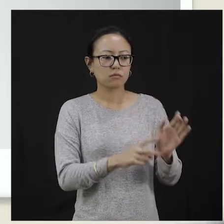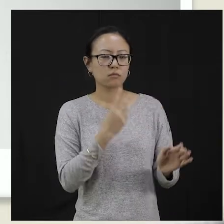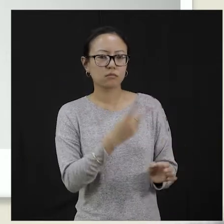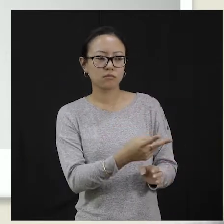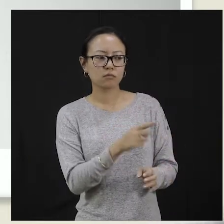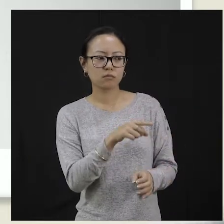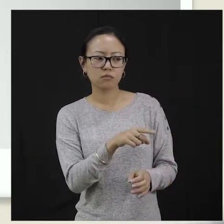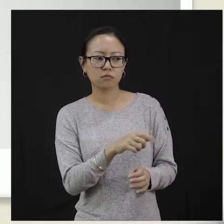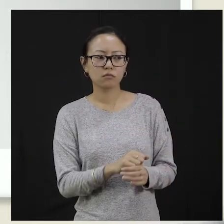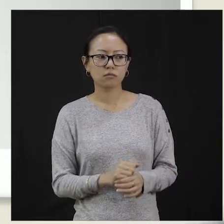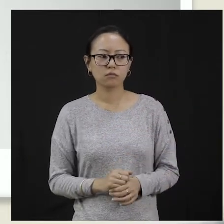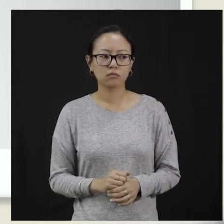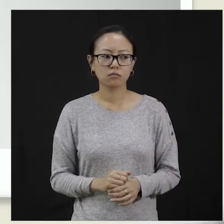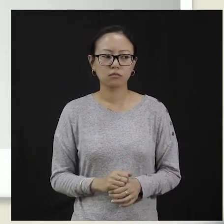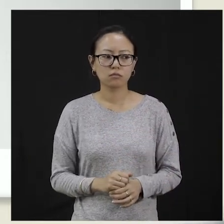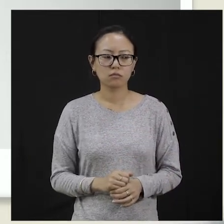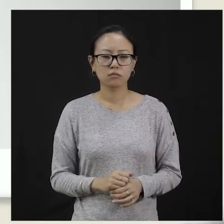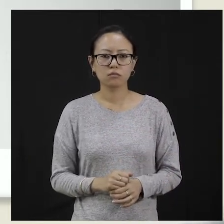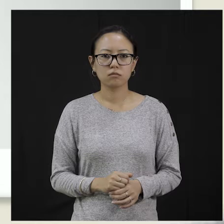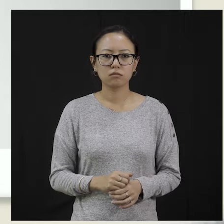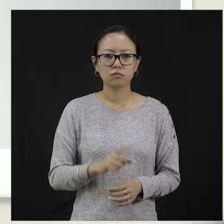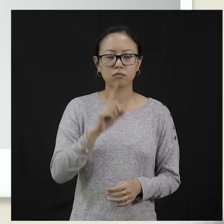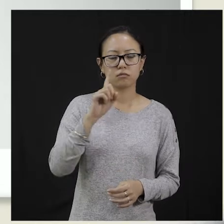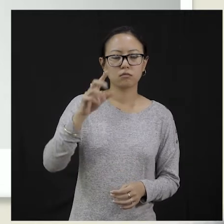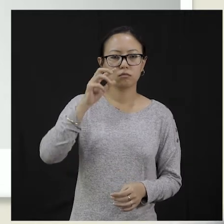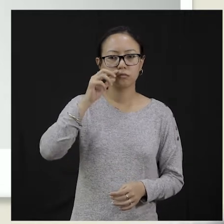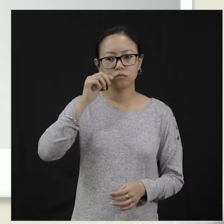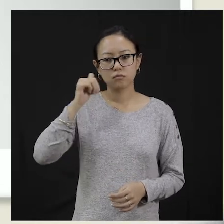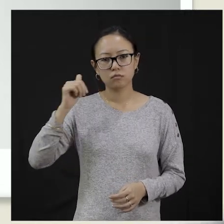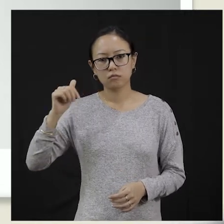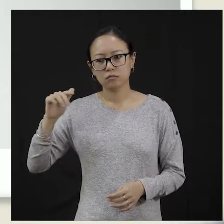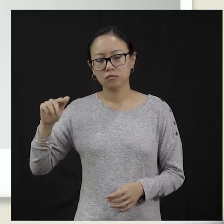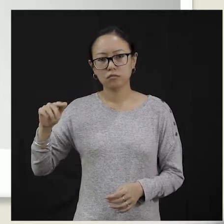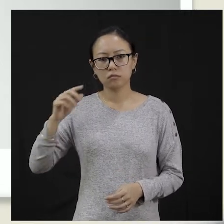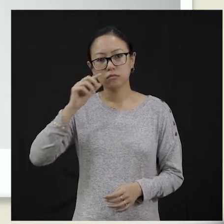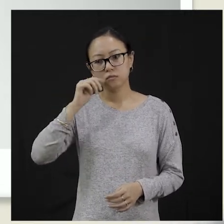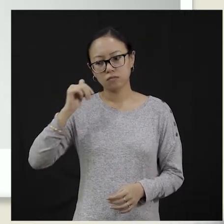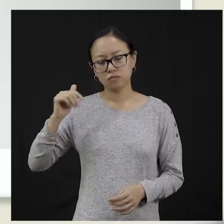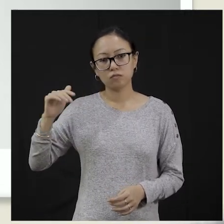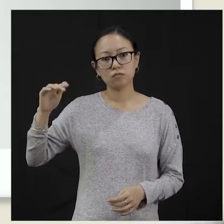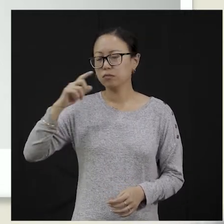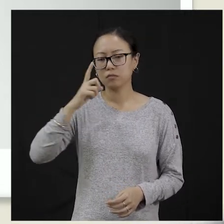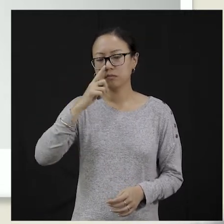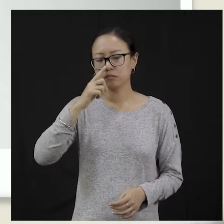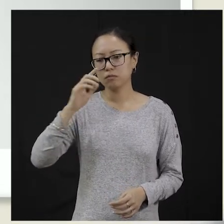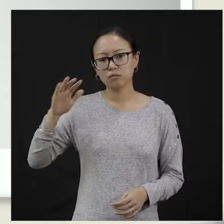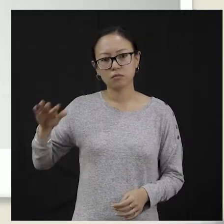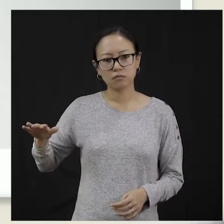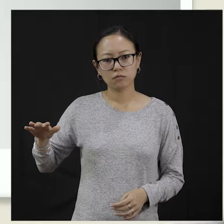Circle the object above the girl and color the table below the